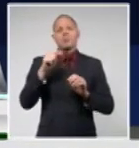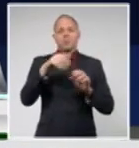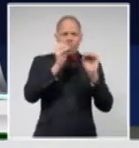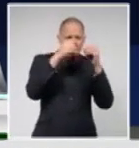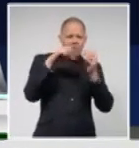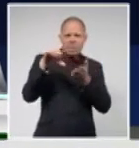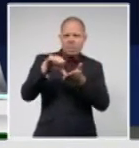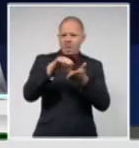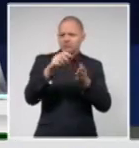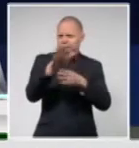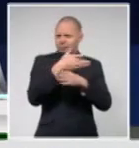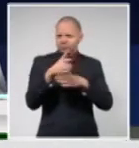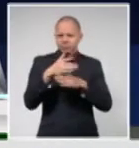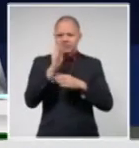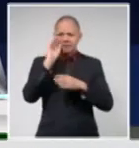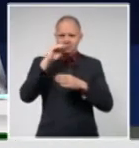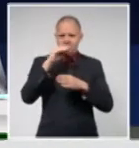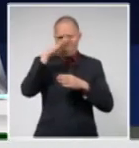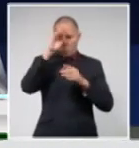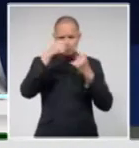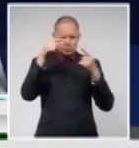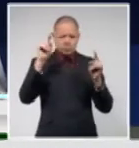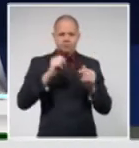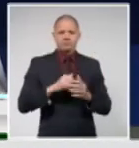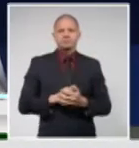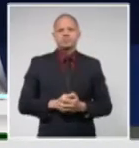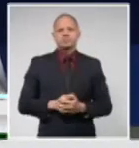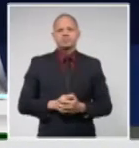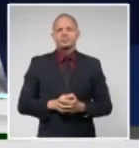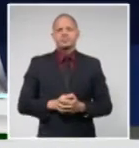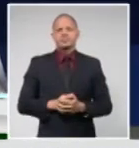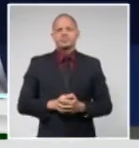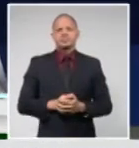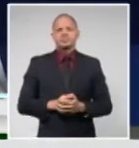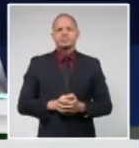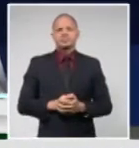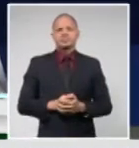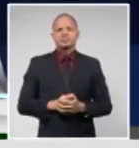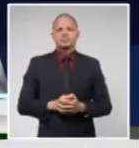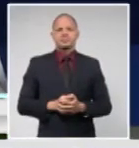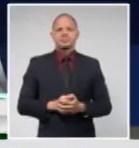7,138, in our various molecular biology laboratories.